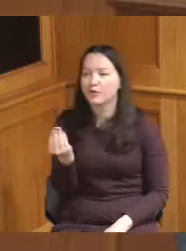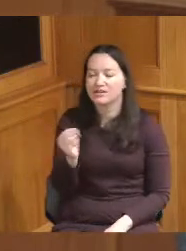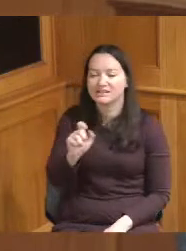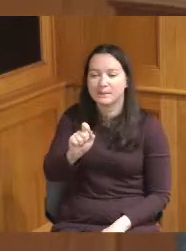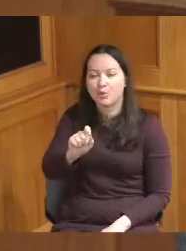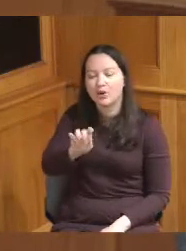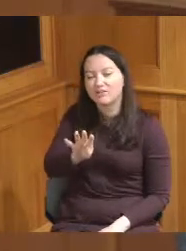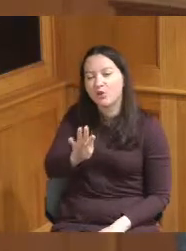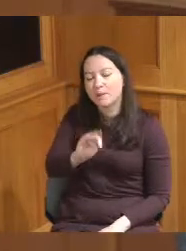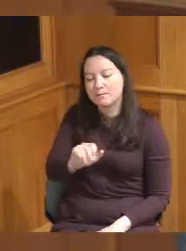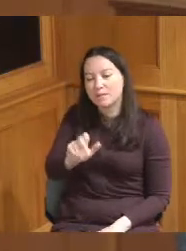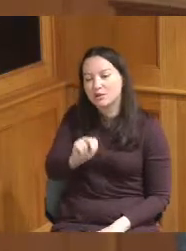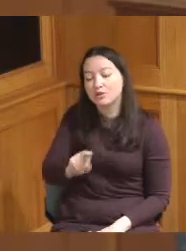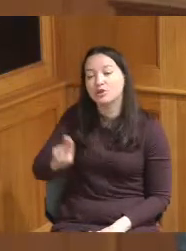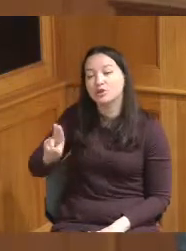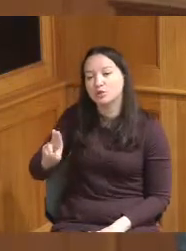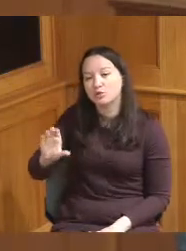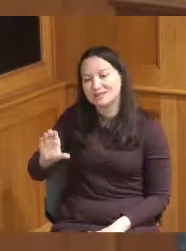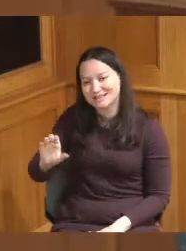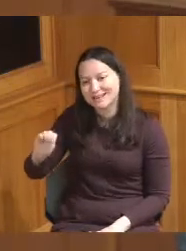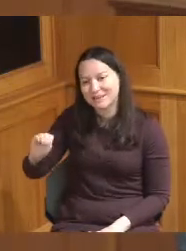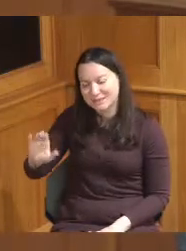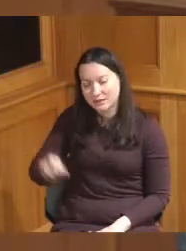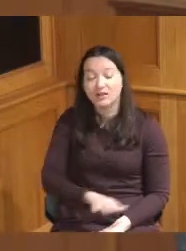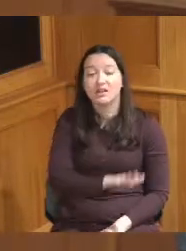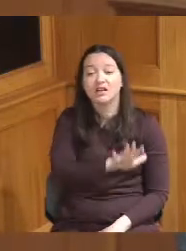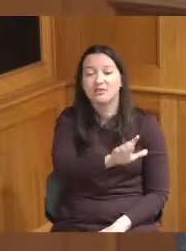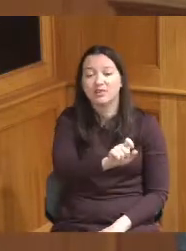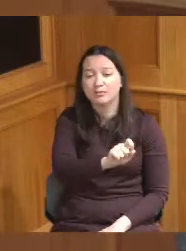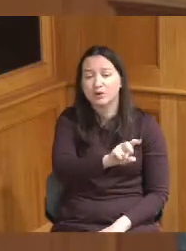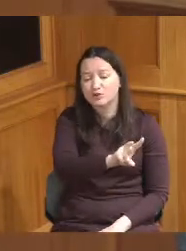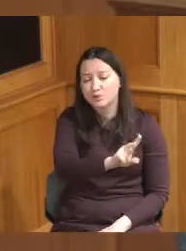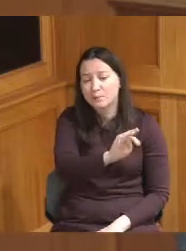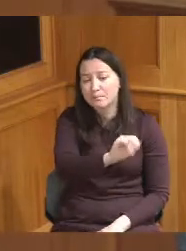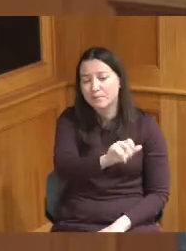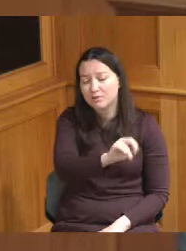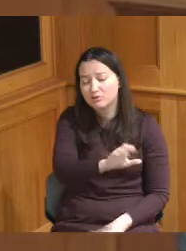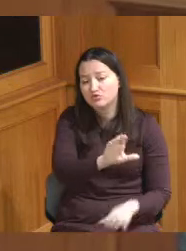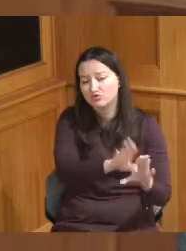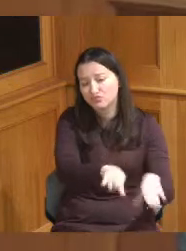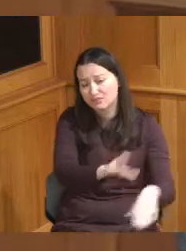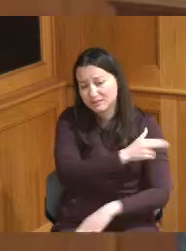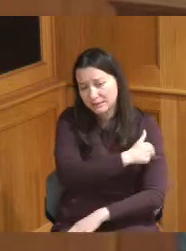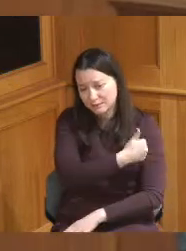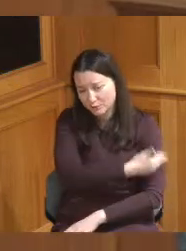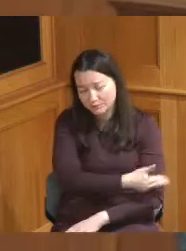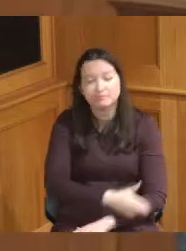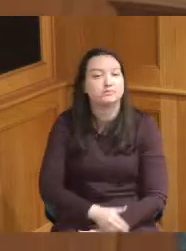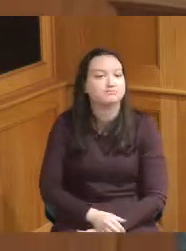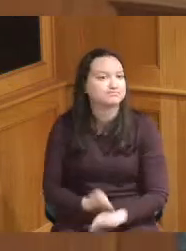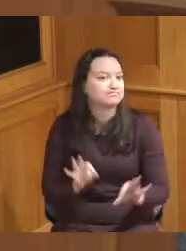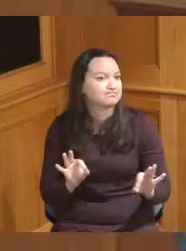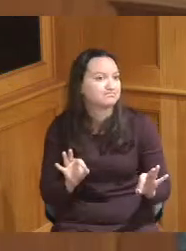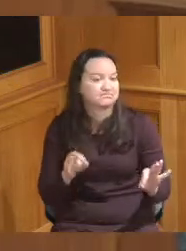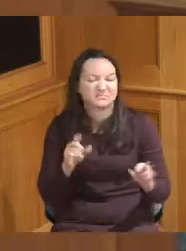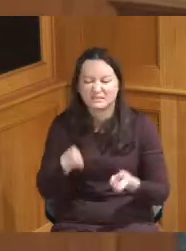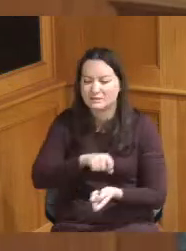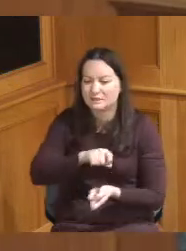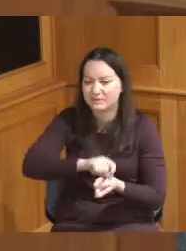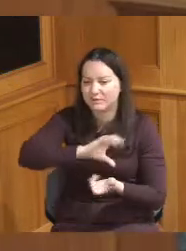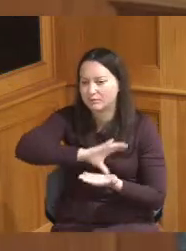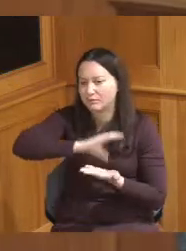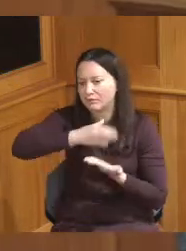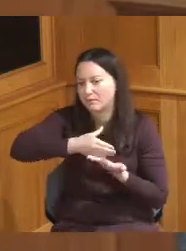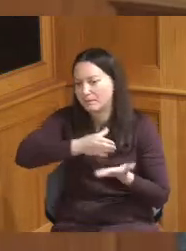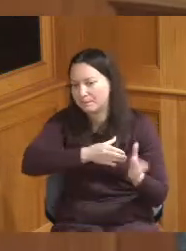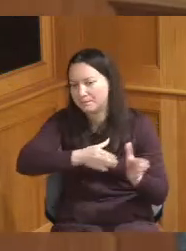$14.4 million for UCMC, and I believe $5.2 million annually for Children's Hospital. Okay. Thank you. I can get you the full levy plan if